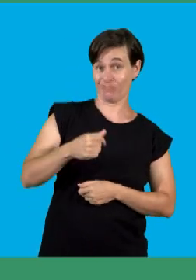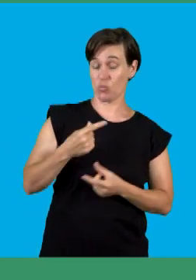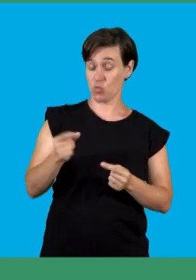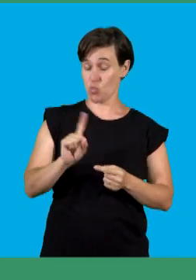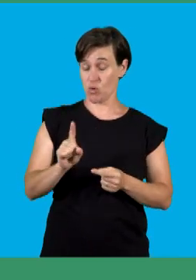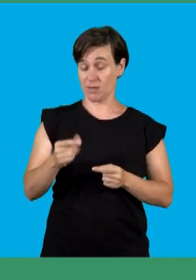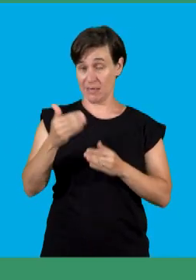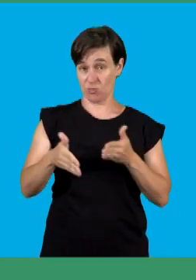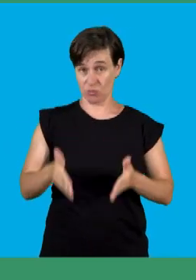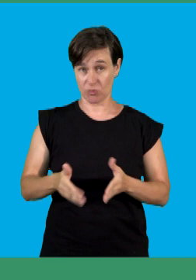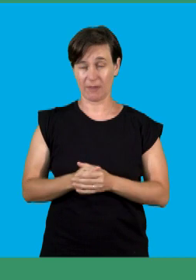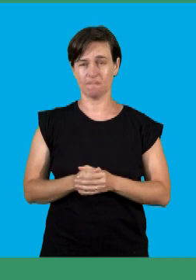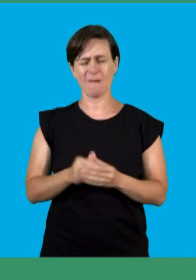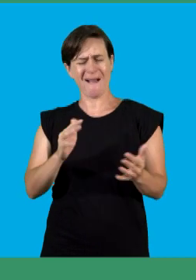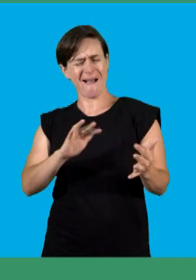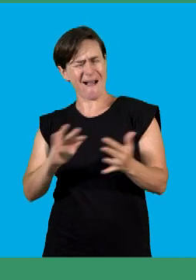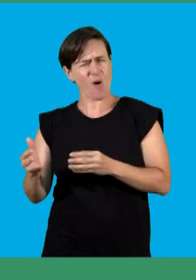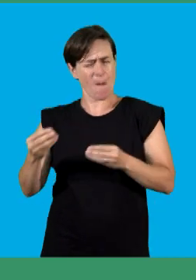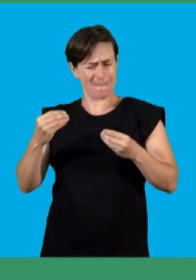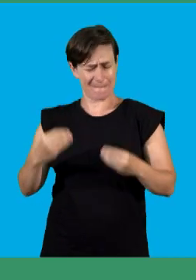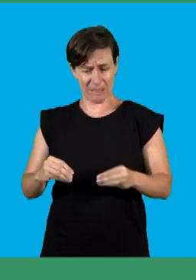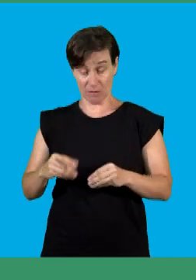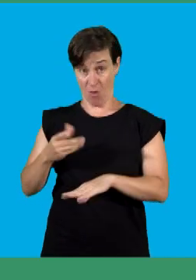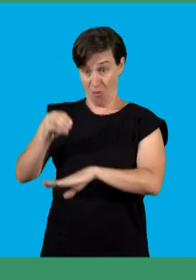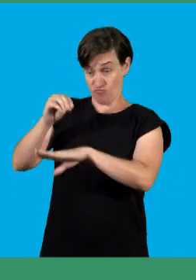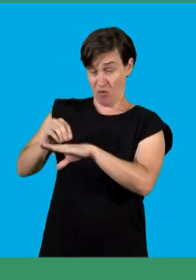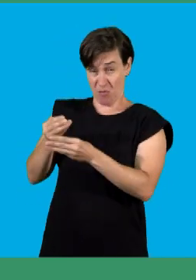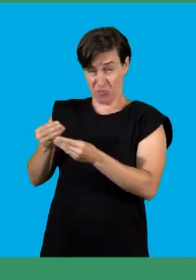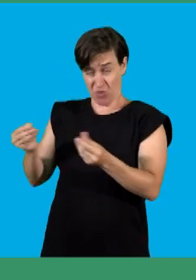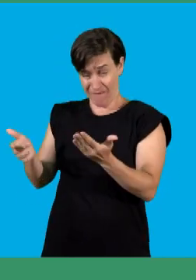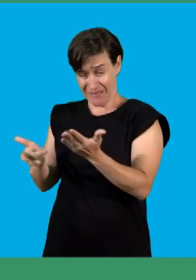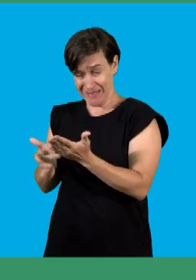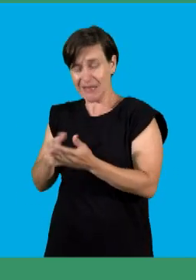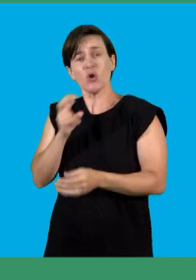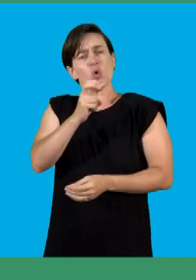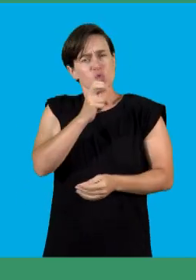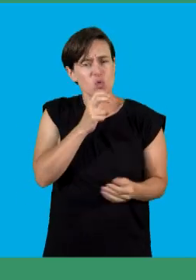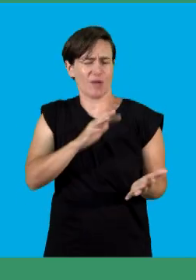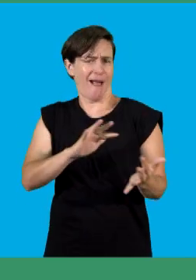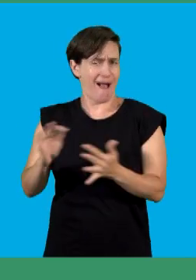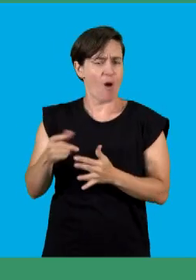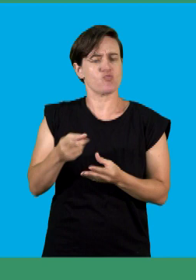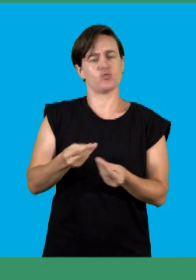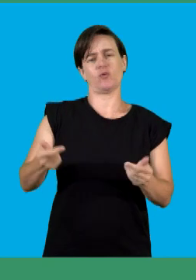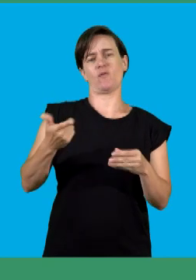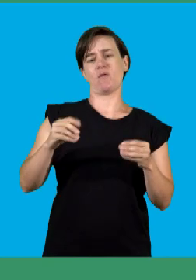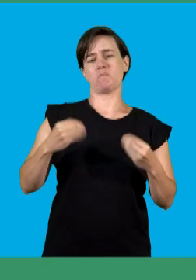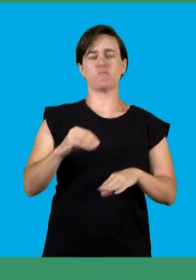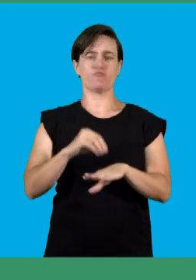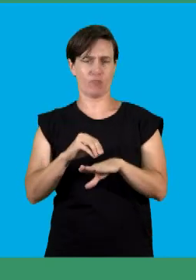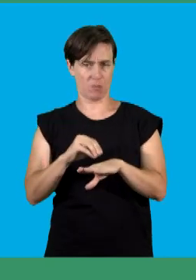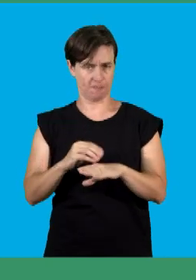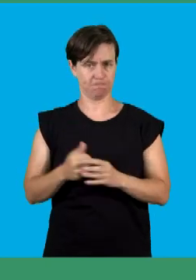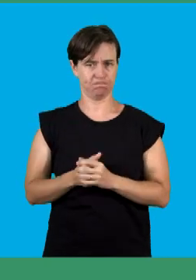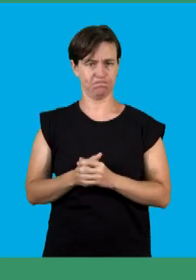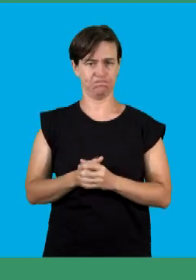should be able to explain how businesses can apply the problem-solving techniques to solve business